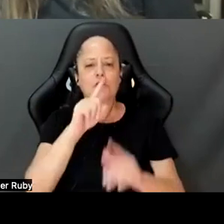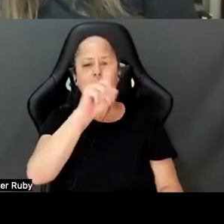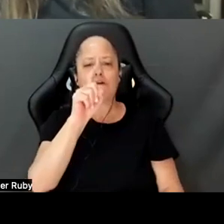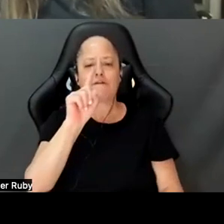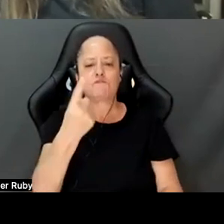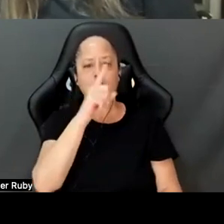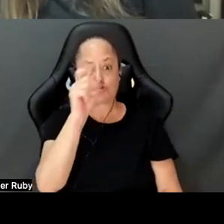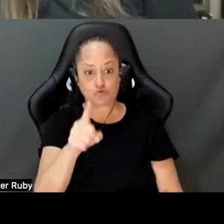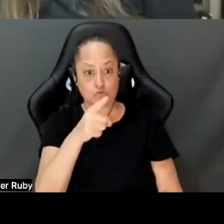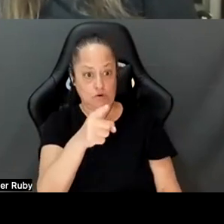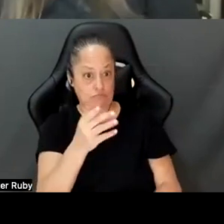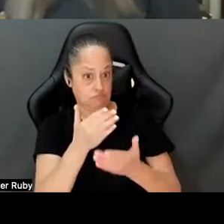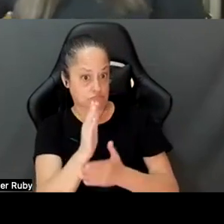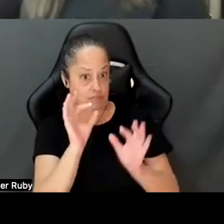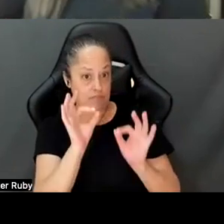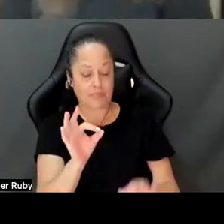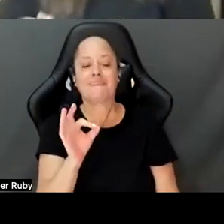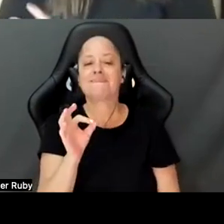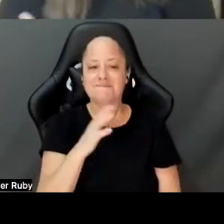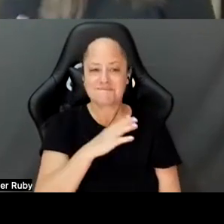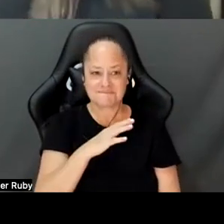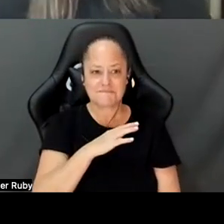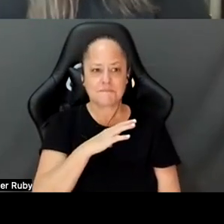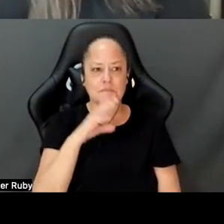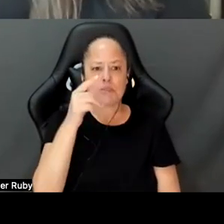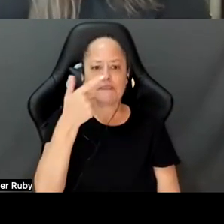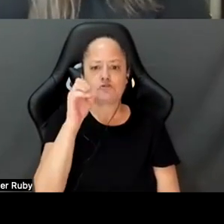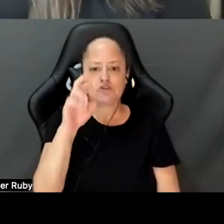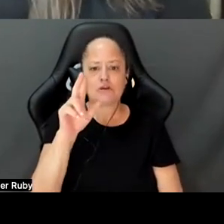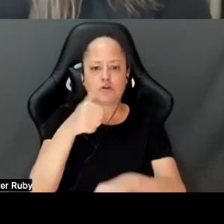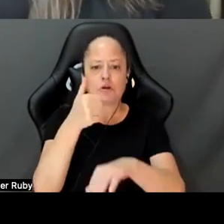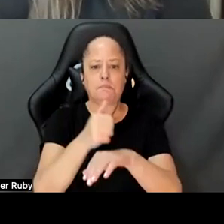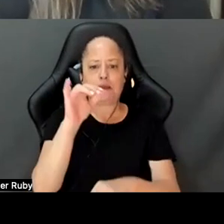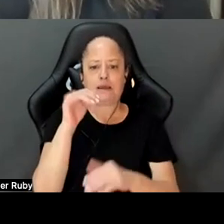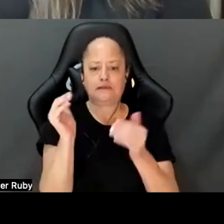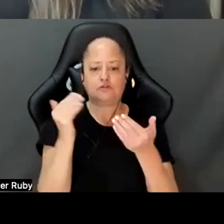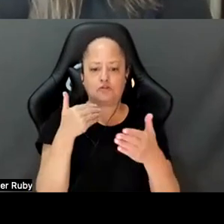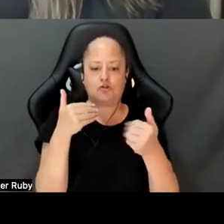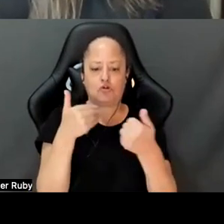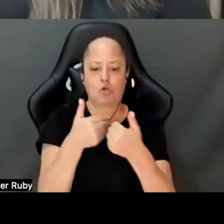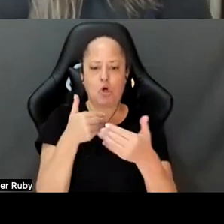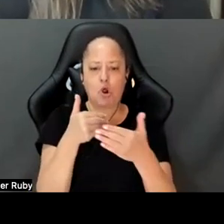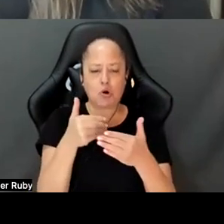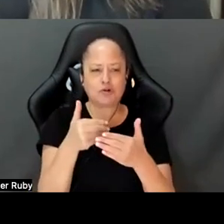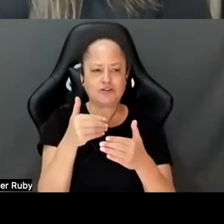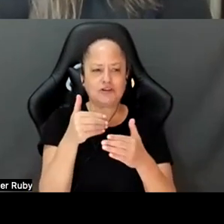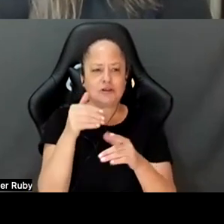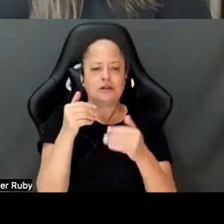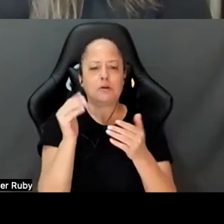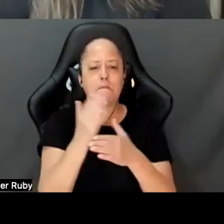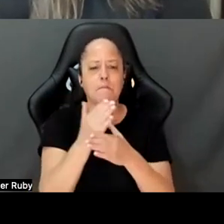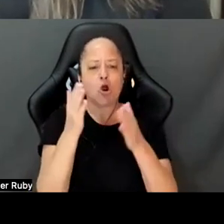you, if that's okay. Gender-based and intimate partner violence towards the disabled looks different than what we